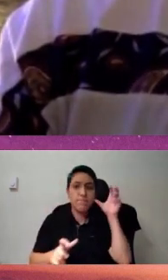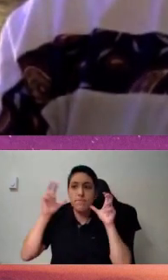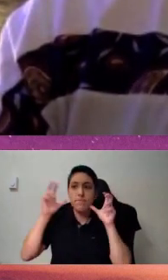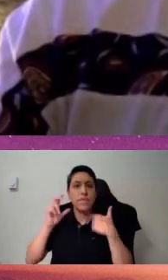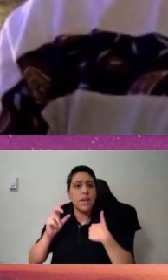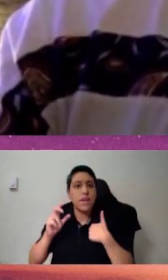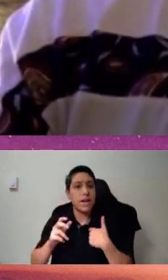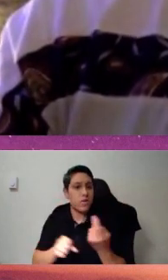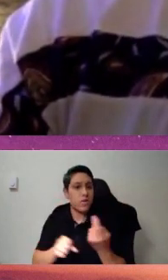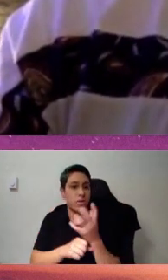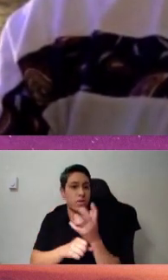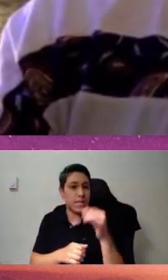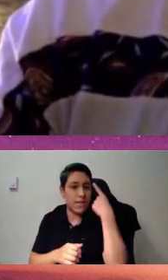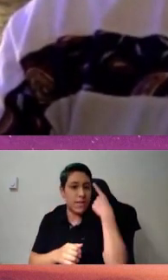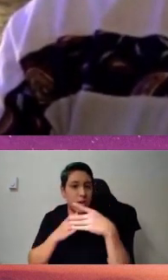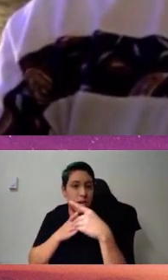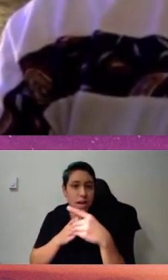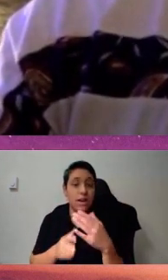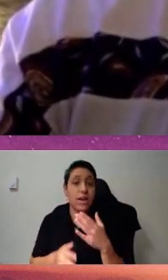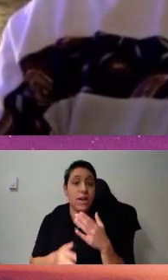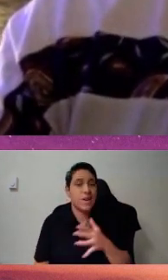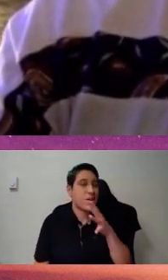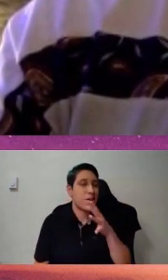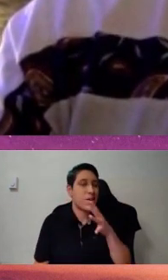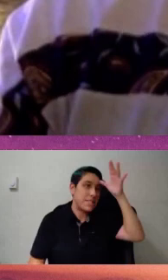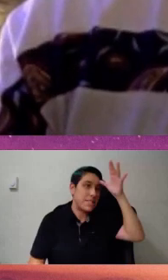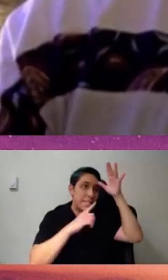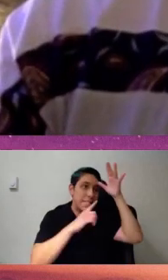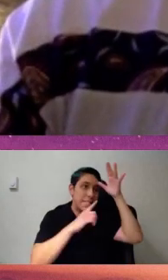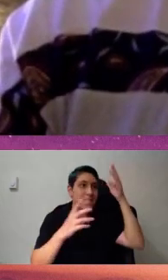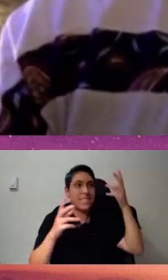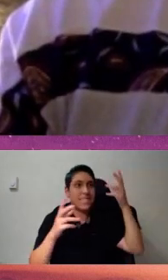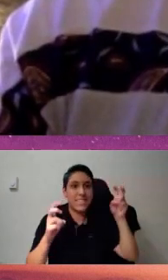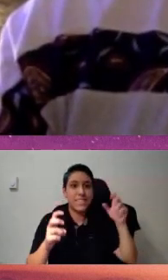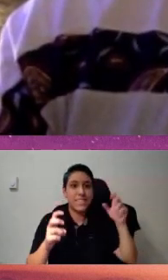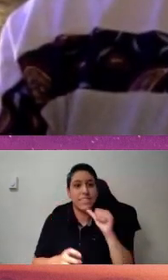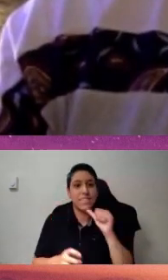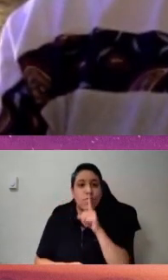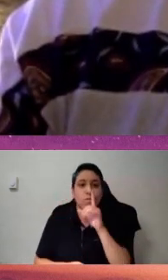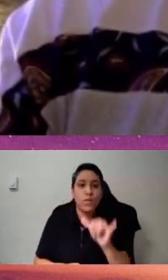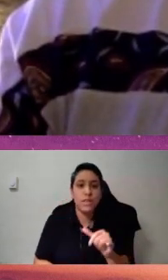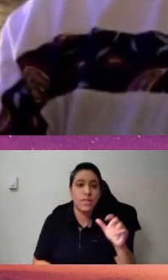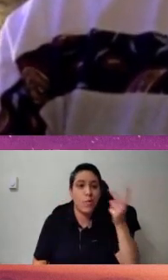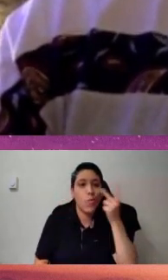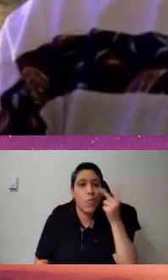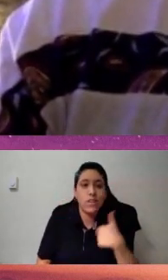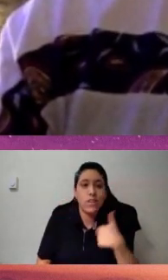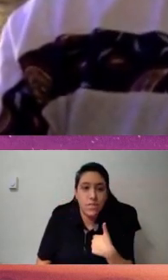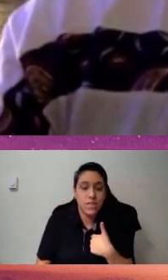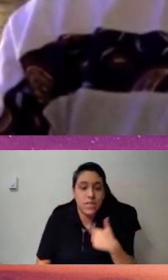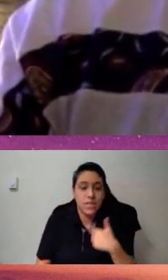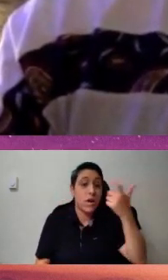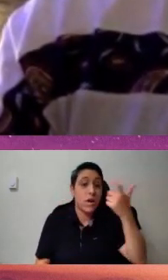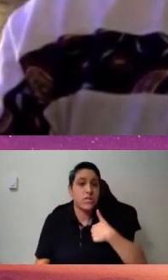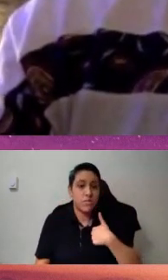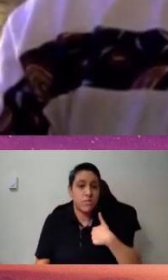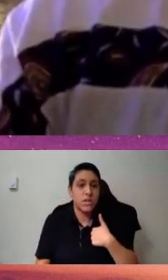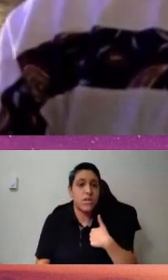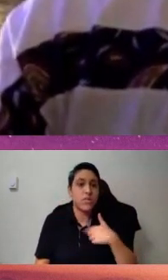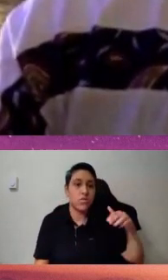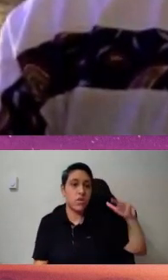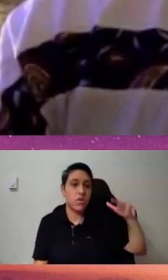watch me very much. Didn't really watch me very much growing up. So I often wandered into the woods and was